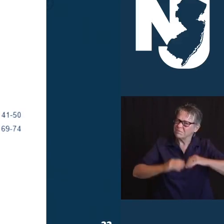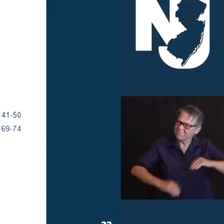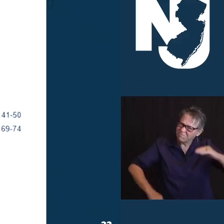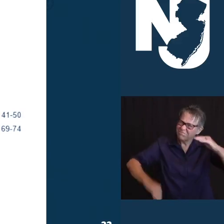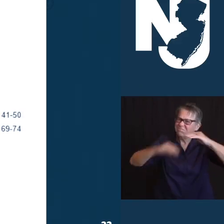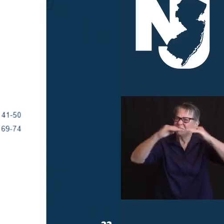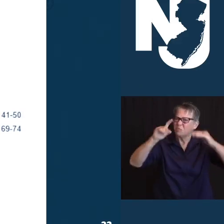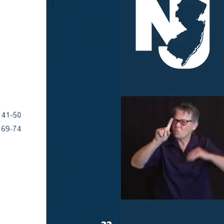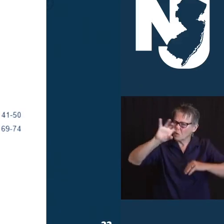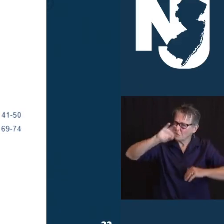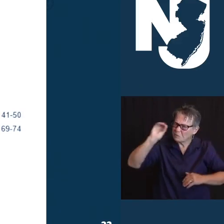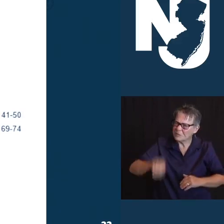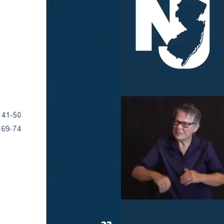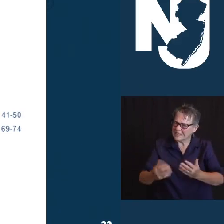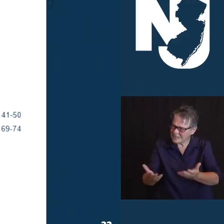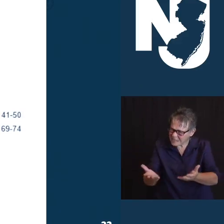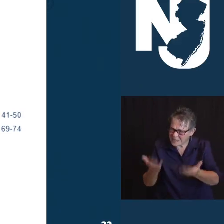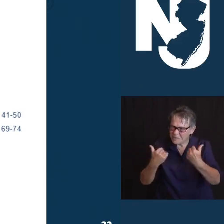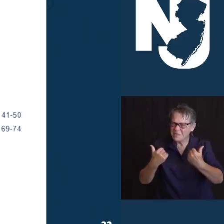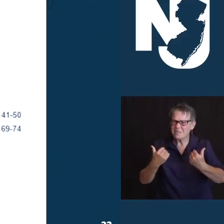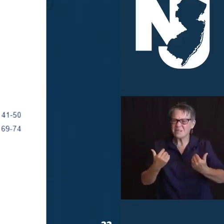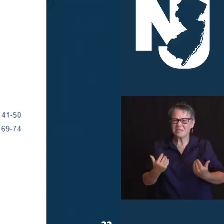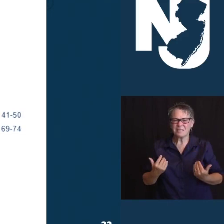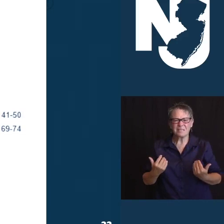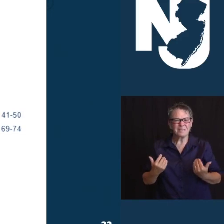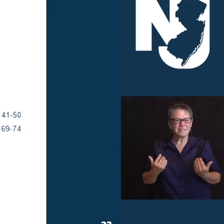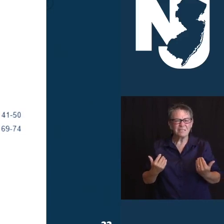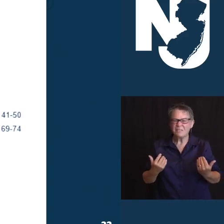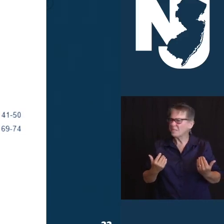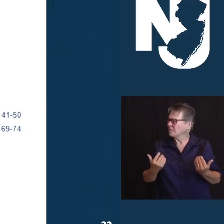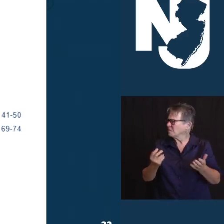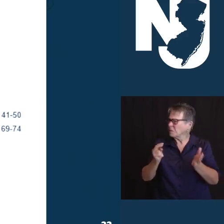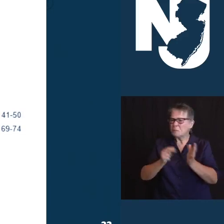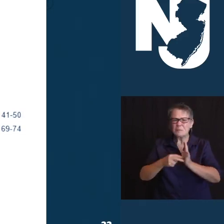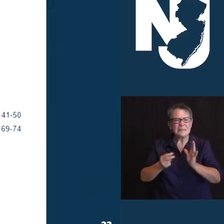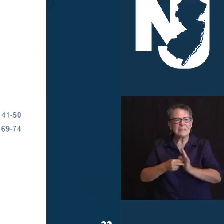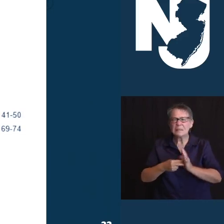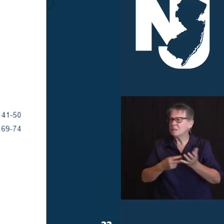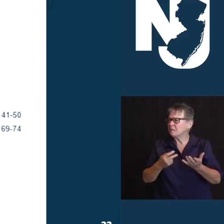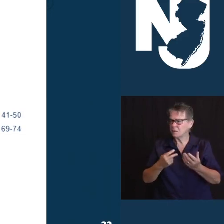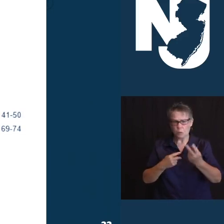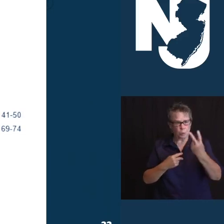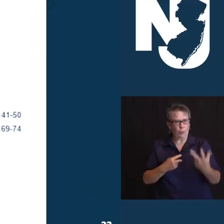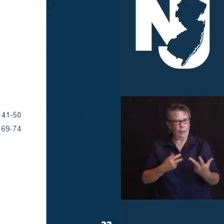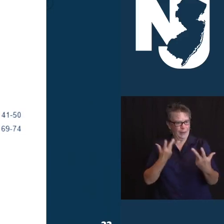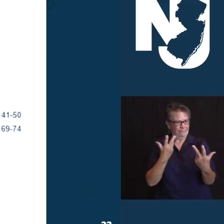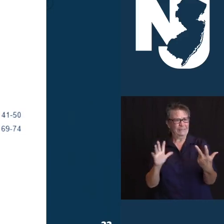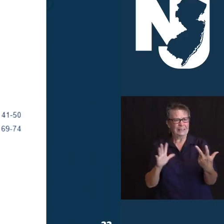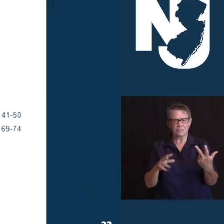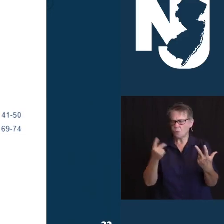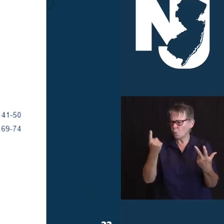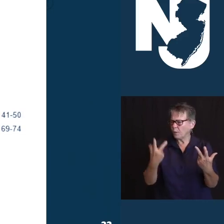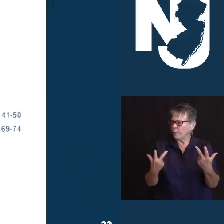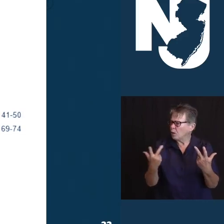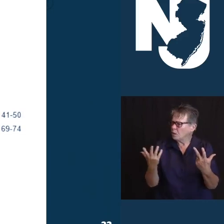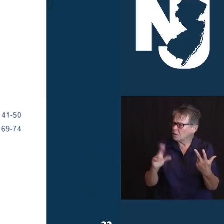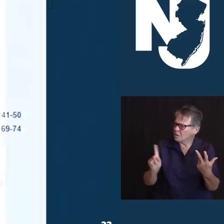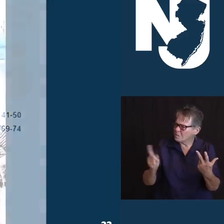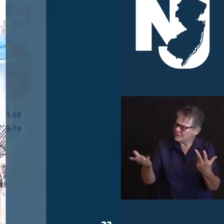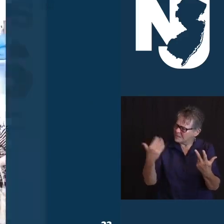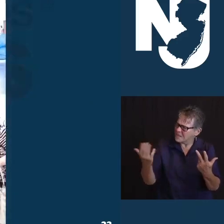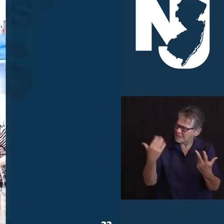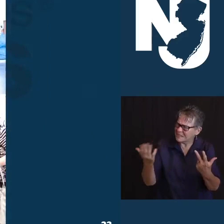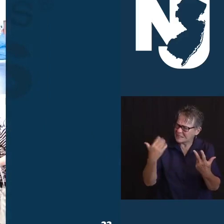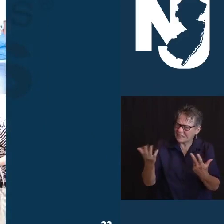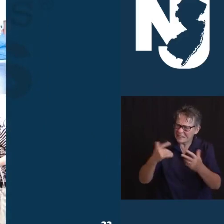roughly 1/3 of New Jerseyans still need to be, and if you have not yet responded to the census, we urge you to do so.